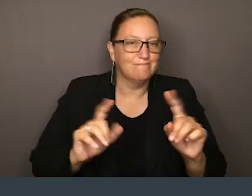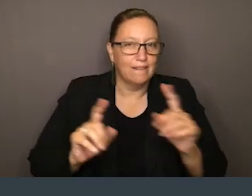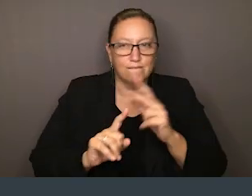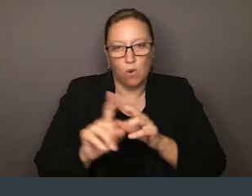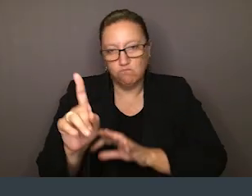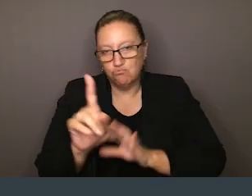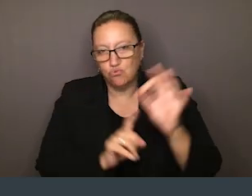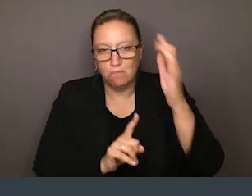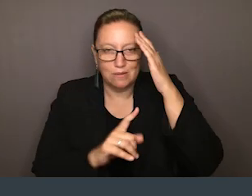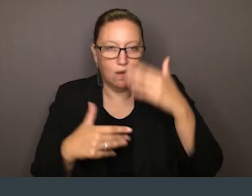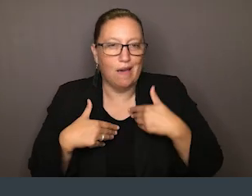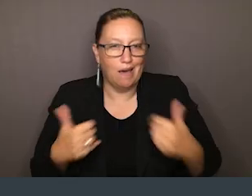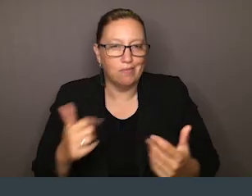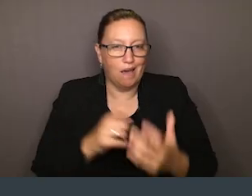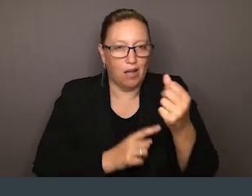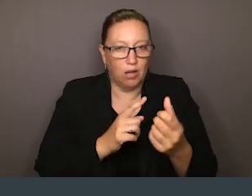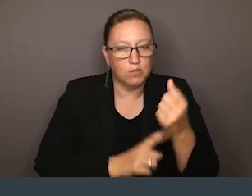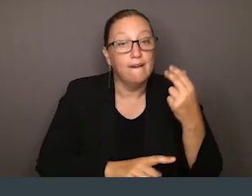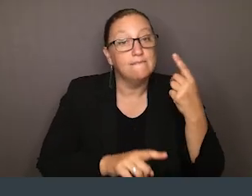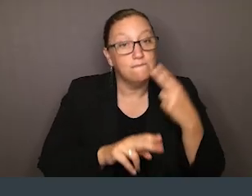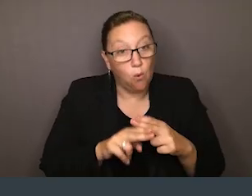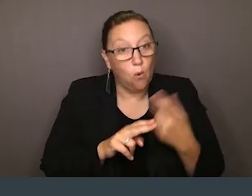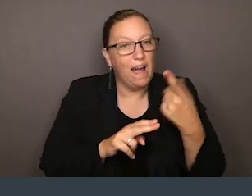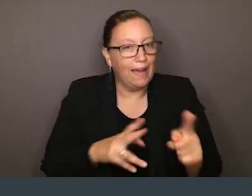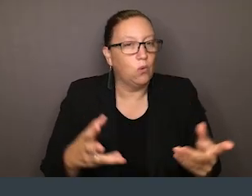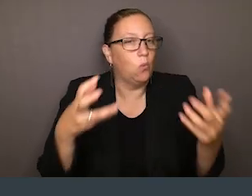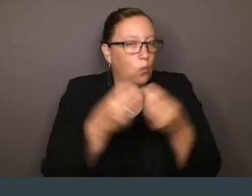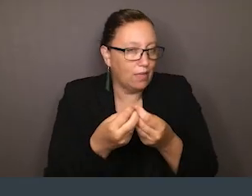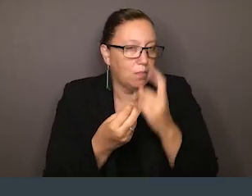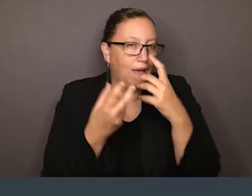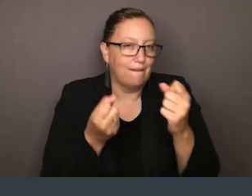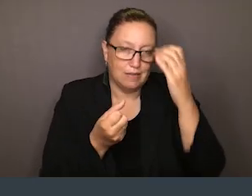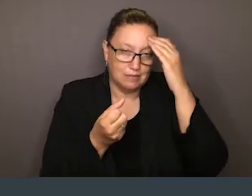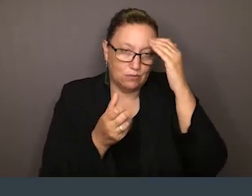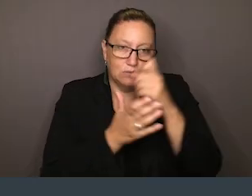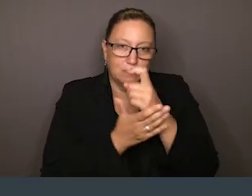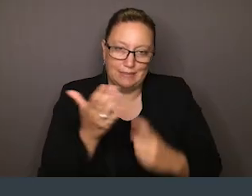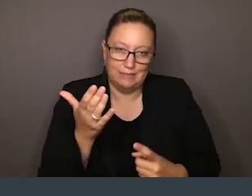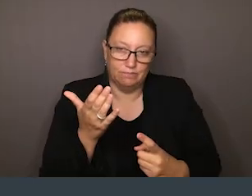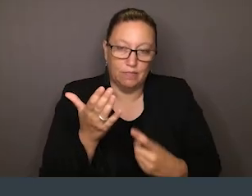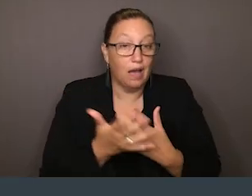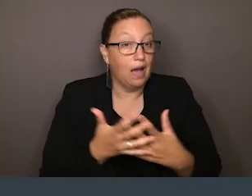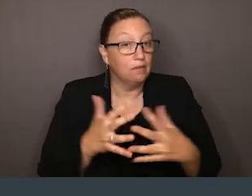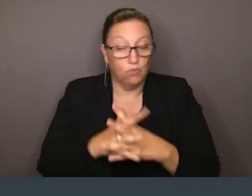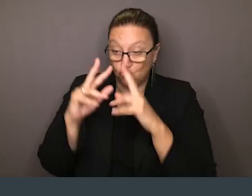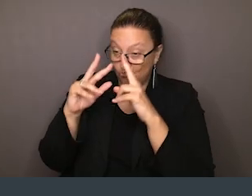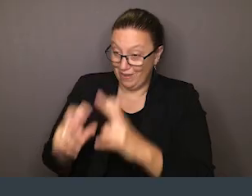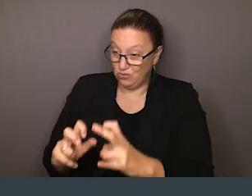health outcomes for and together with people with intellectual disability through translational